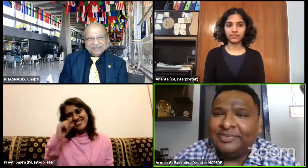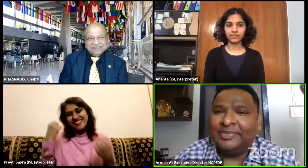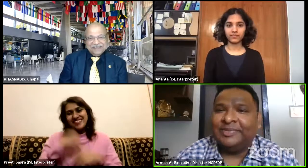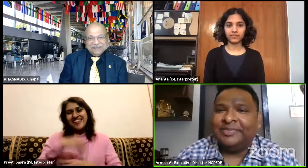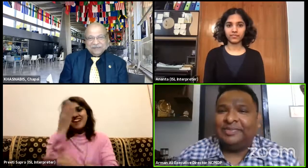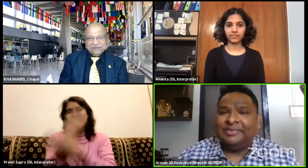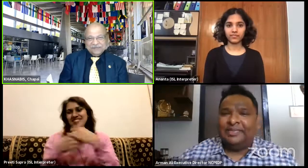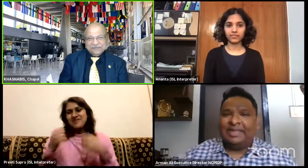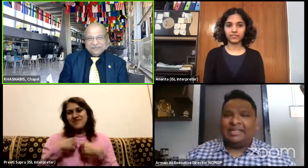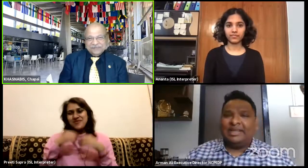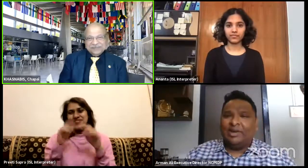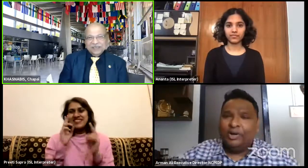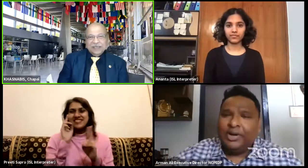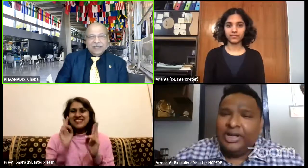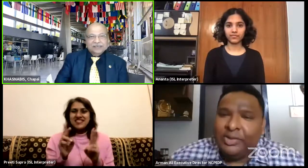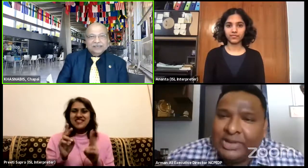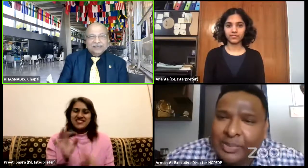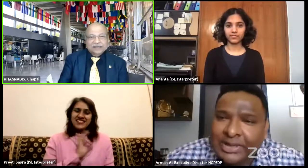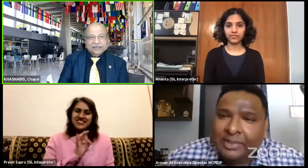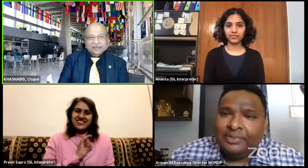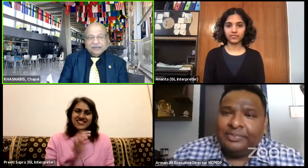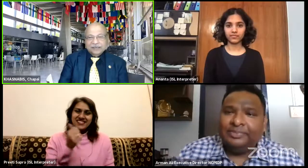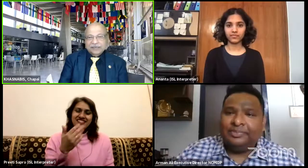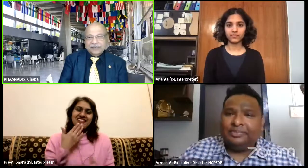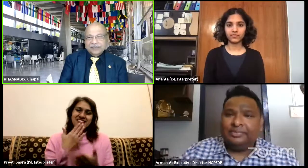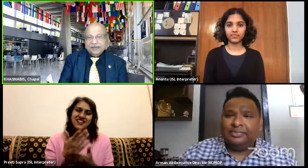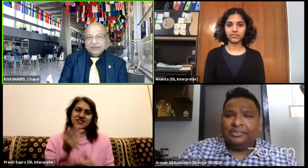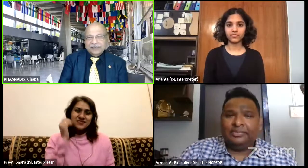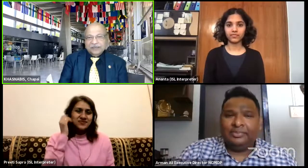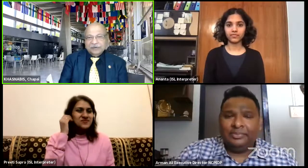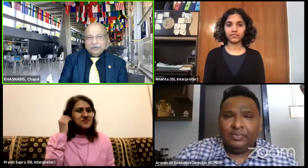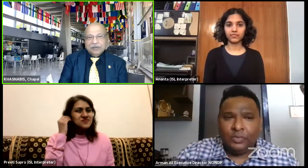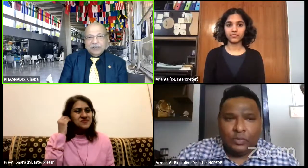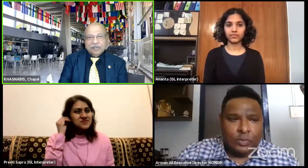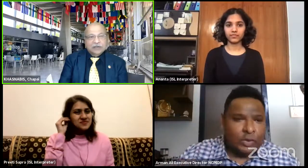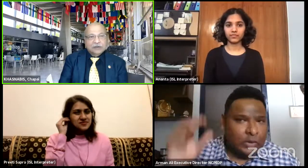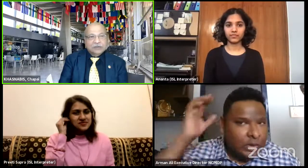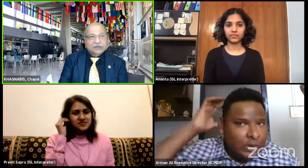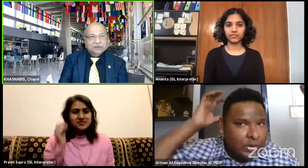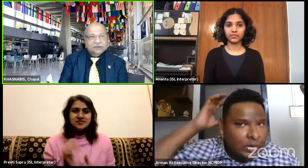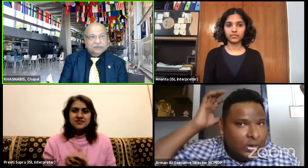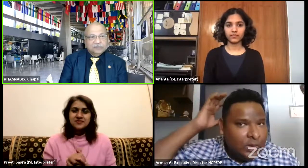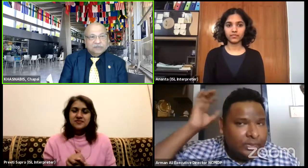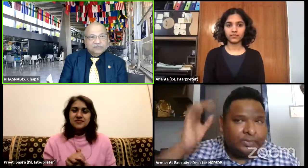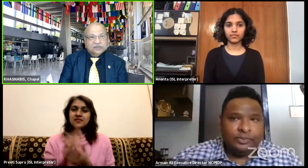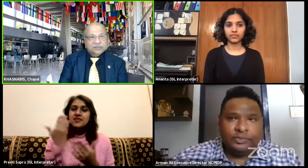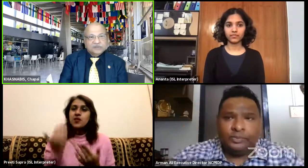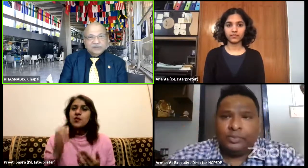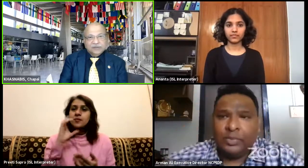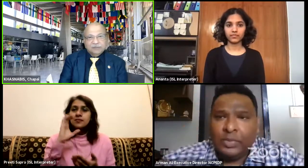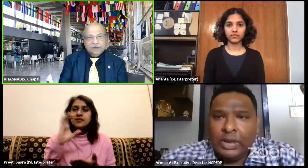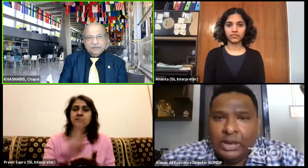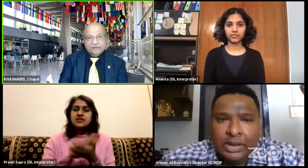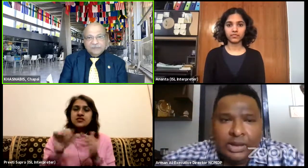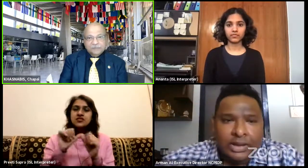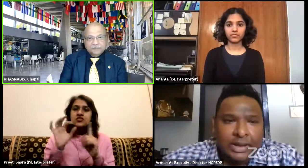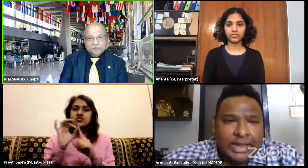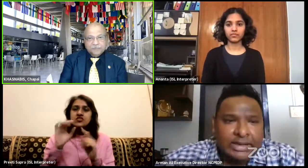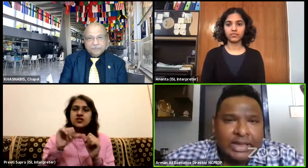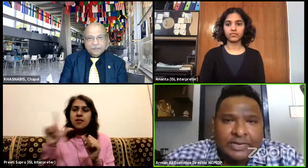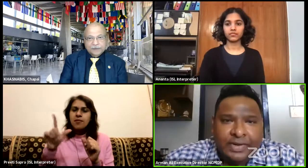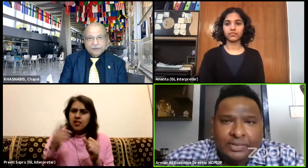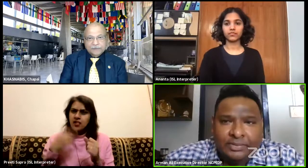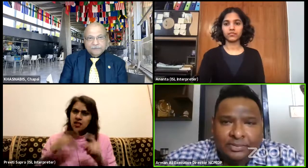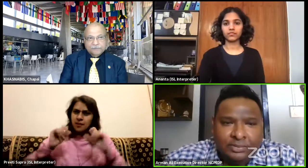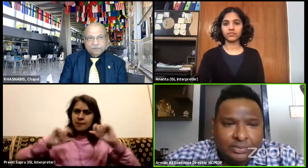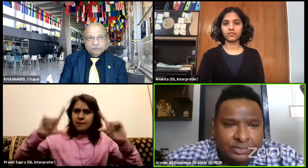much. Thank you. Yes. Over to you, Chapel Saab. Yeah, can you allow me to share my screen, please?